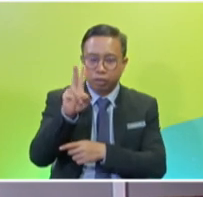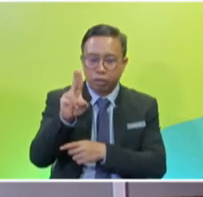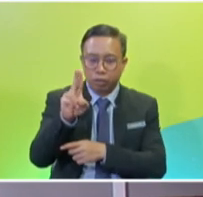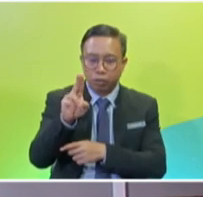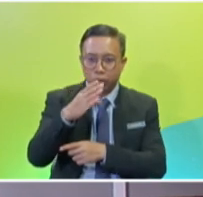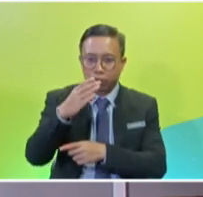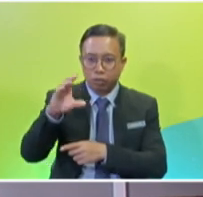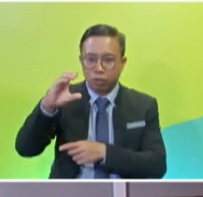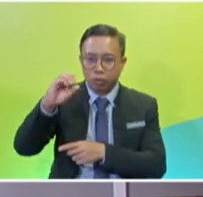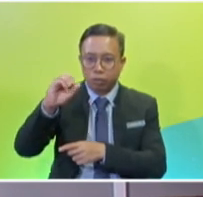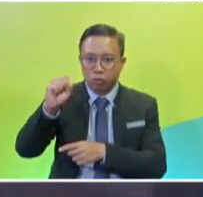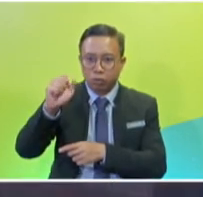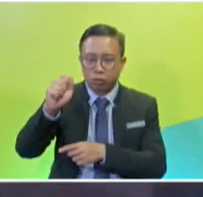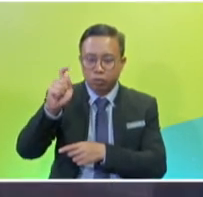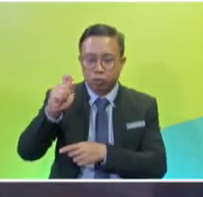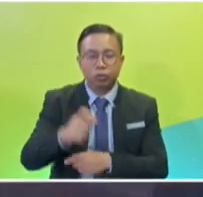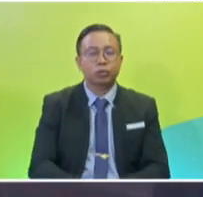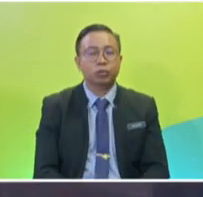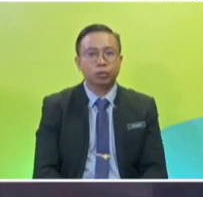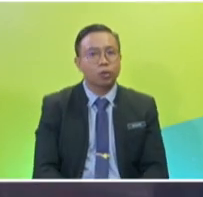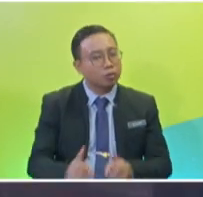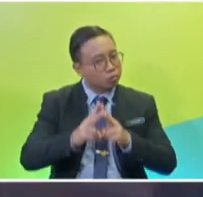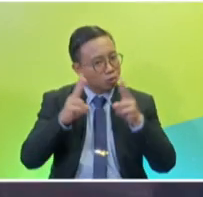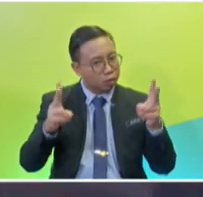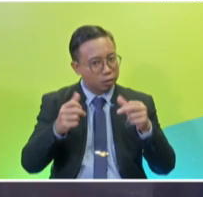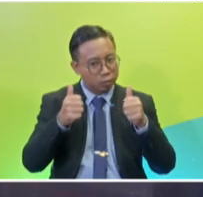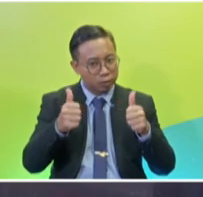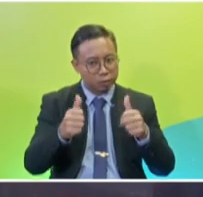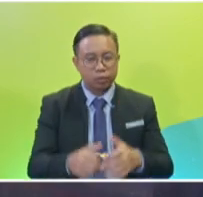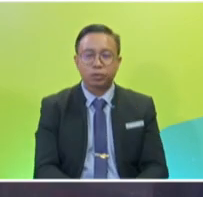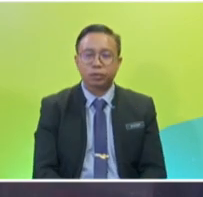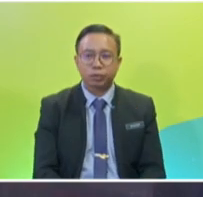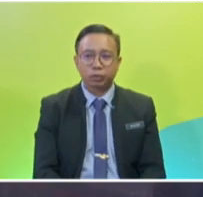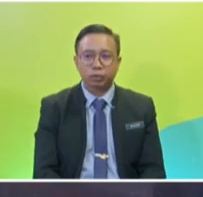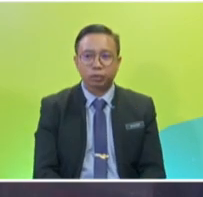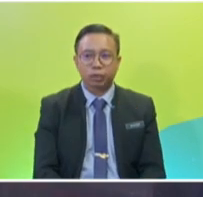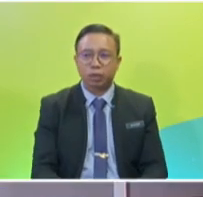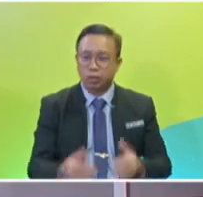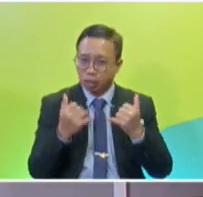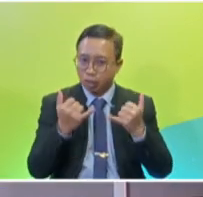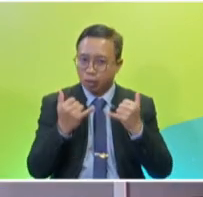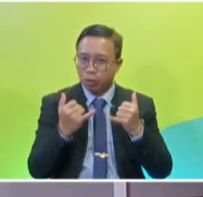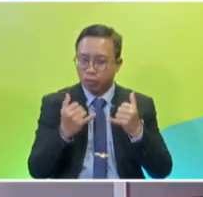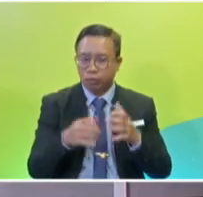you been there, Shafika? Yes, very interesting, near my hometown. Yes, exactly. What's the next one?